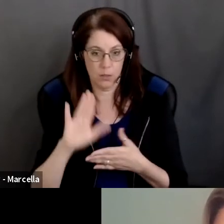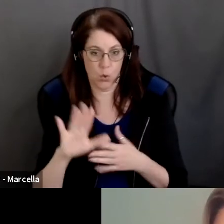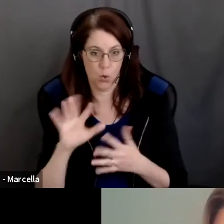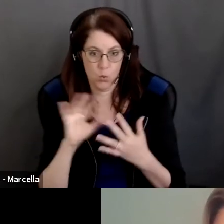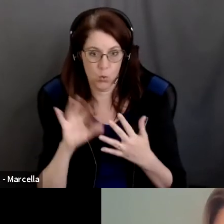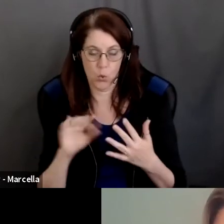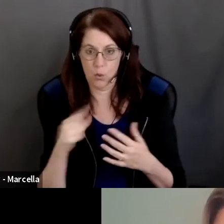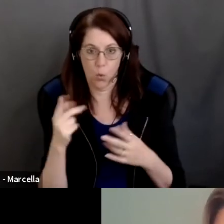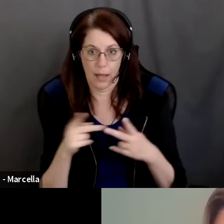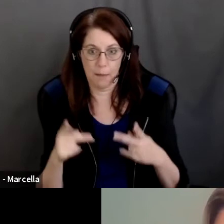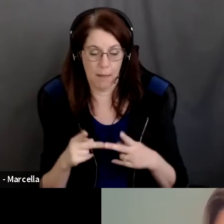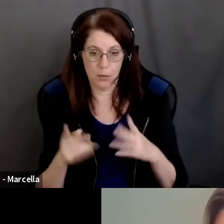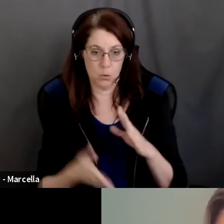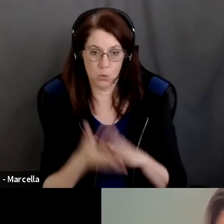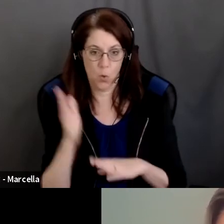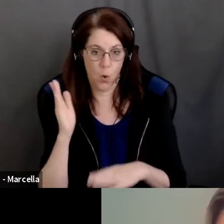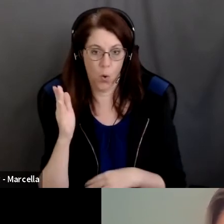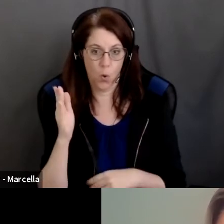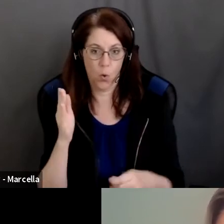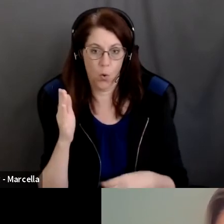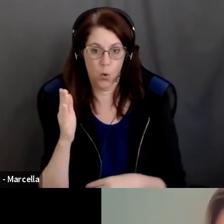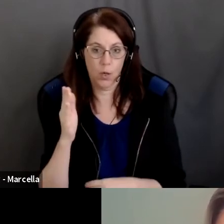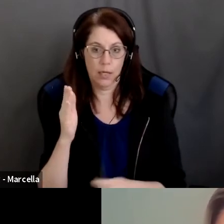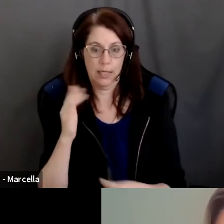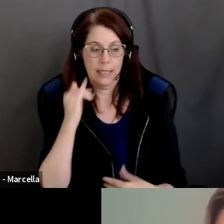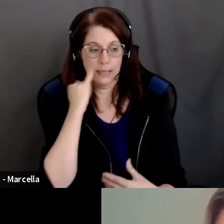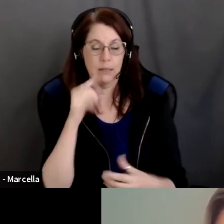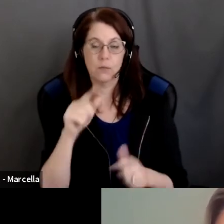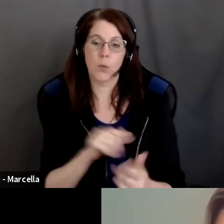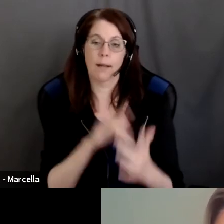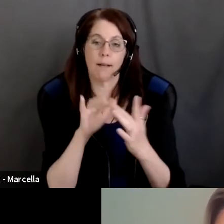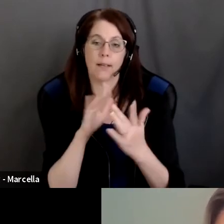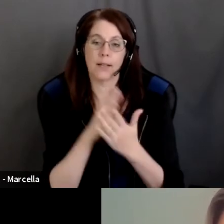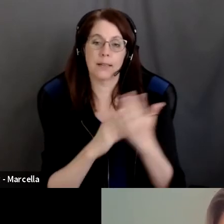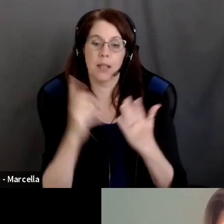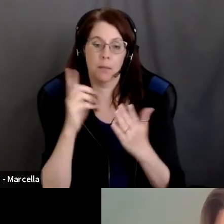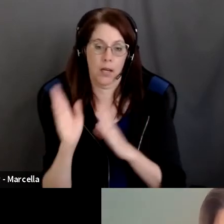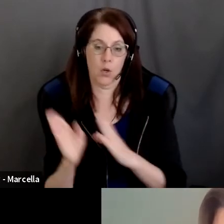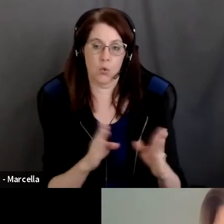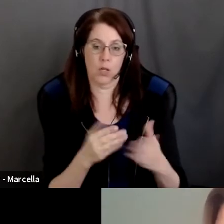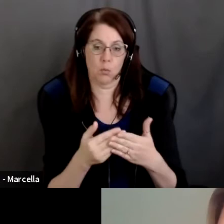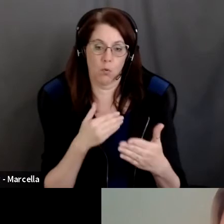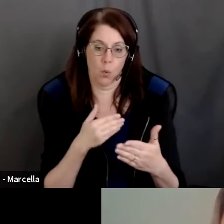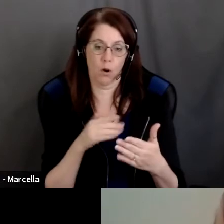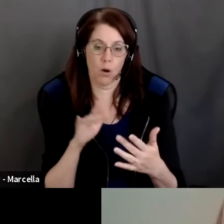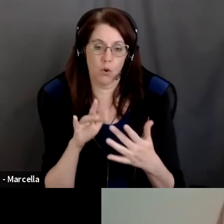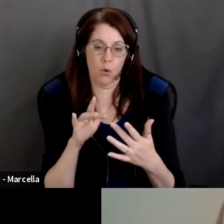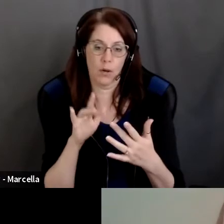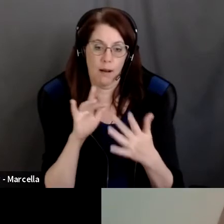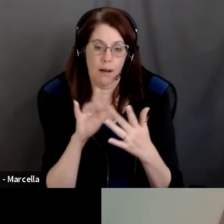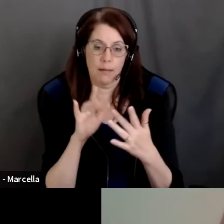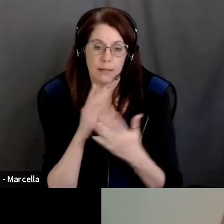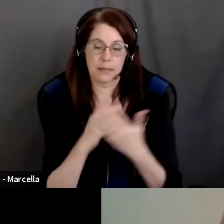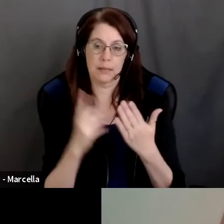only place to go. If you can contact somebody, have that arranged in advance, contact somebody